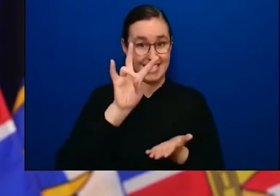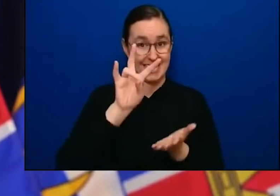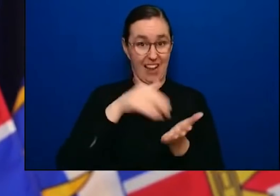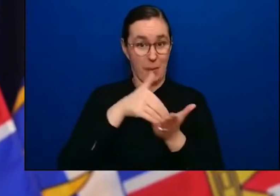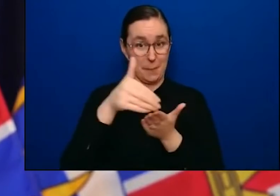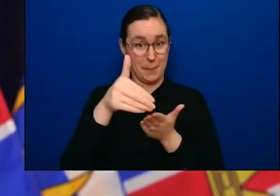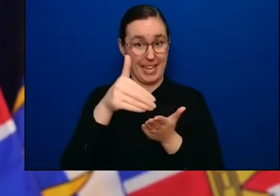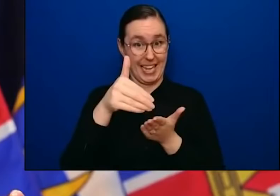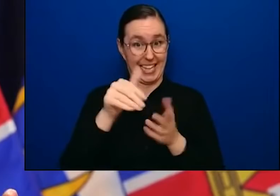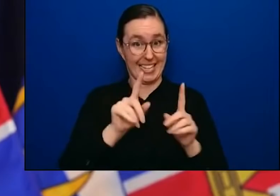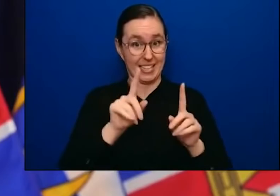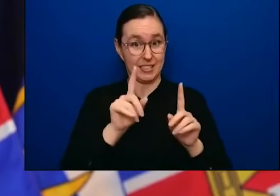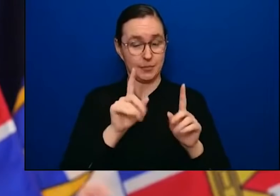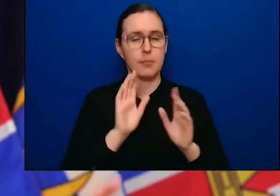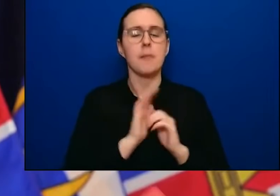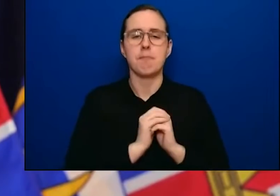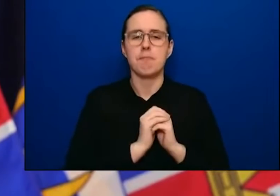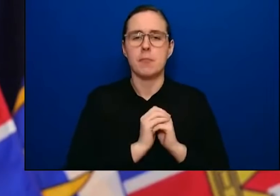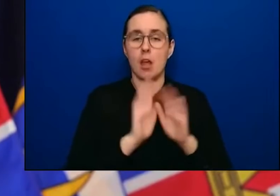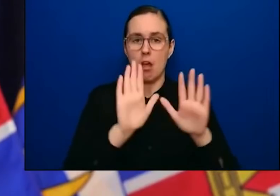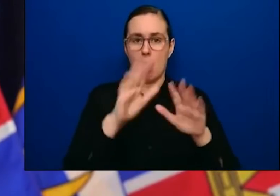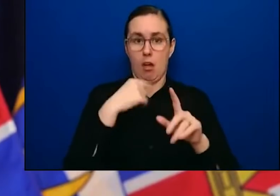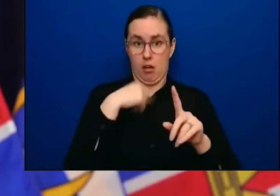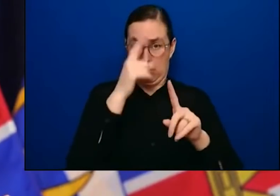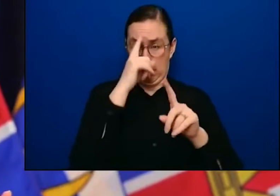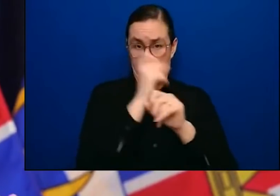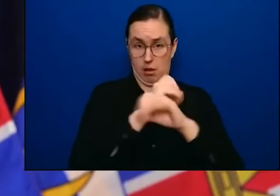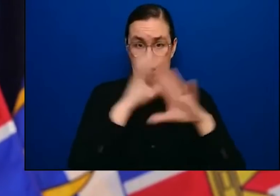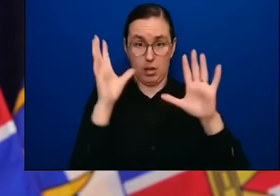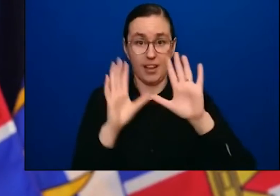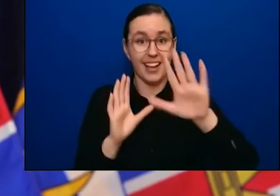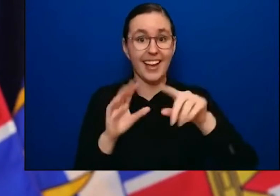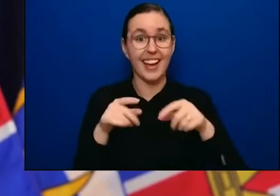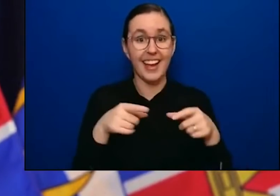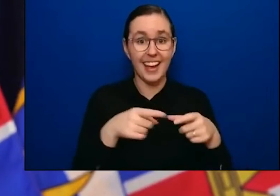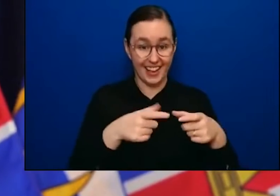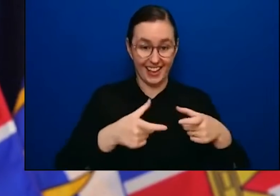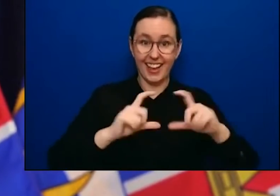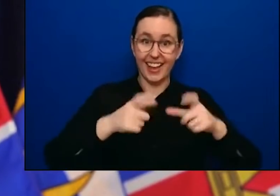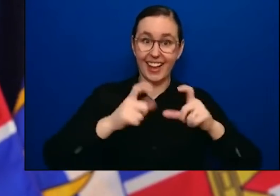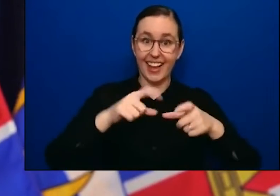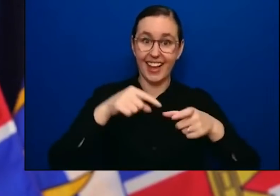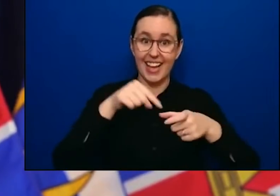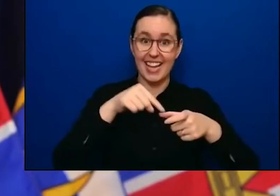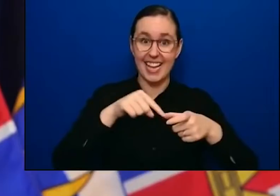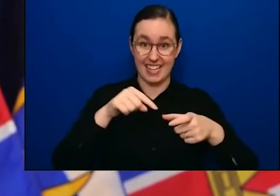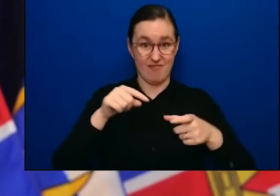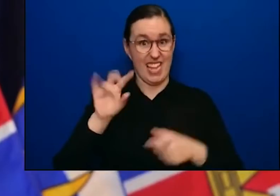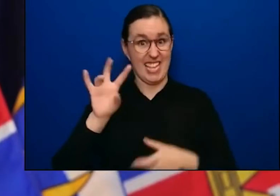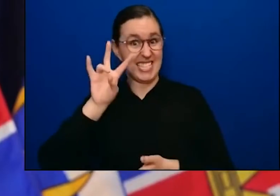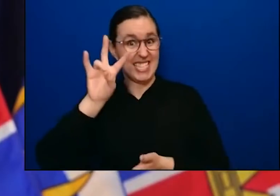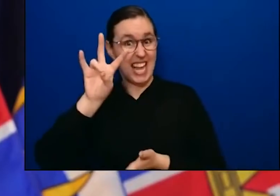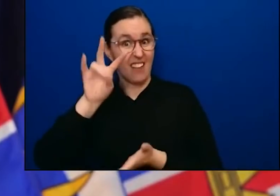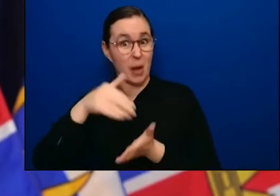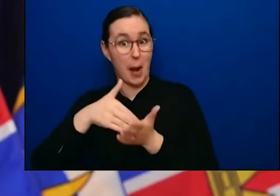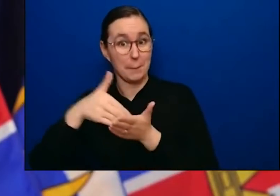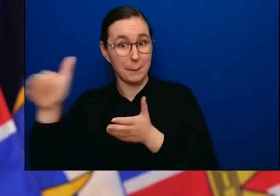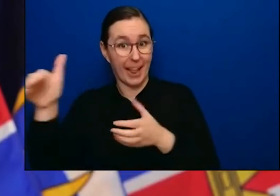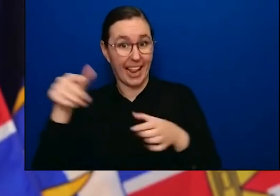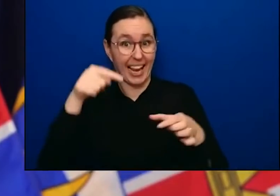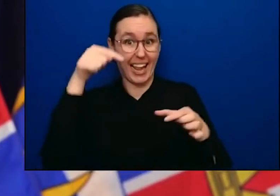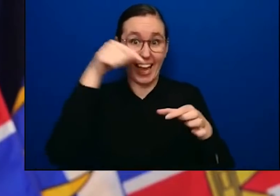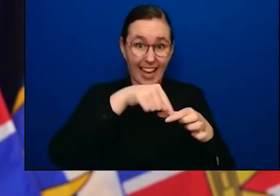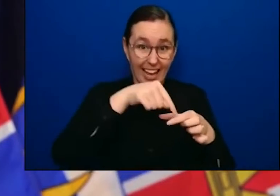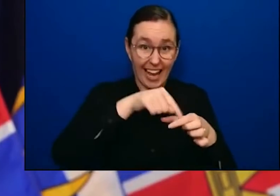They're not 7 million individual test kits of 5. They're so divide by 5 to think about how many test kits there